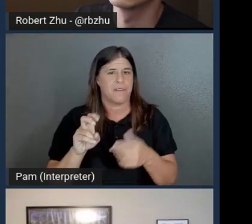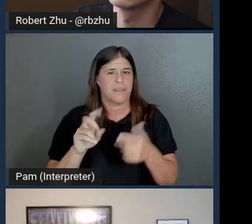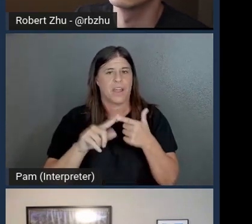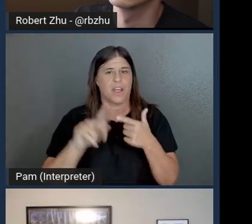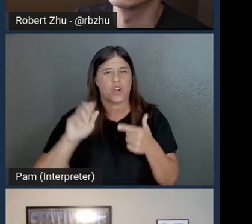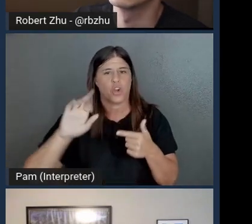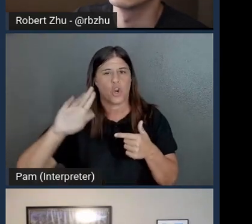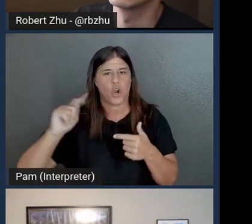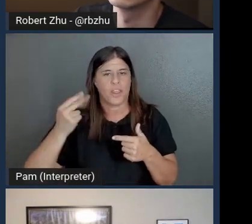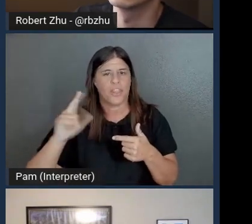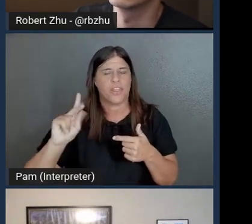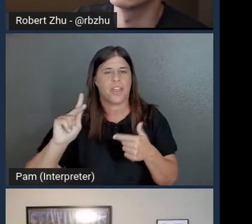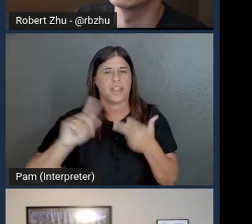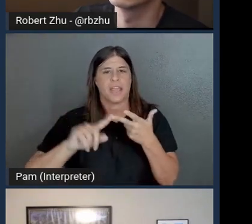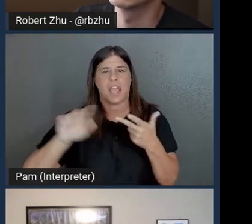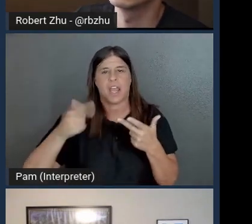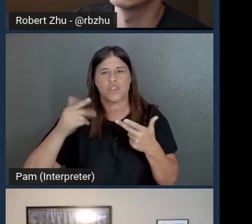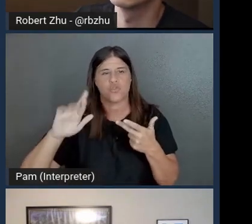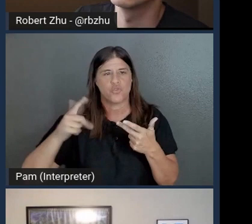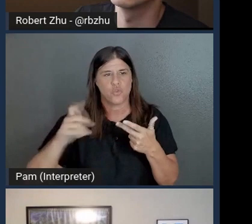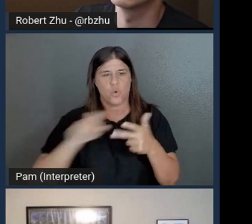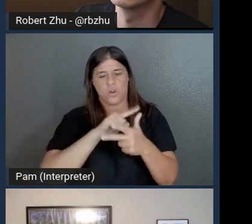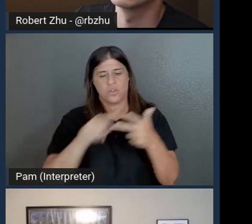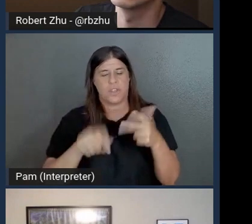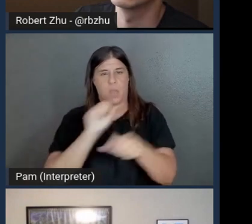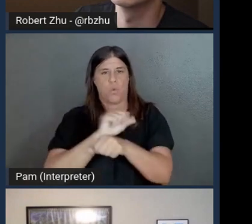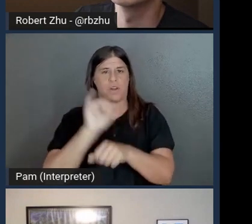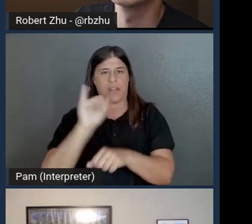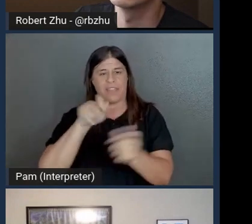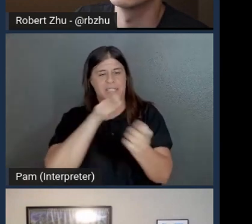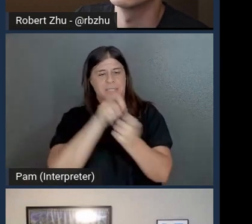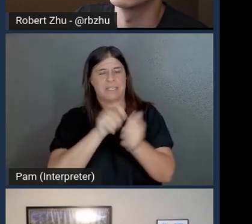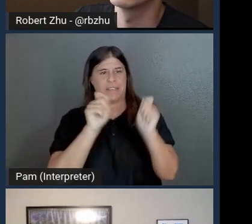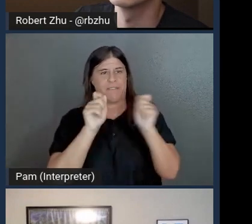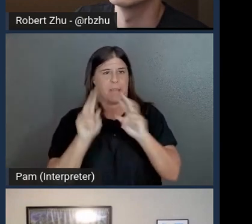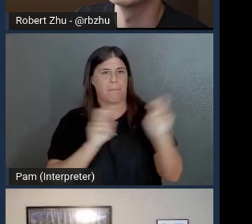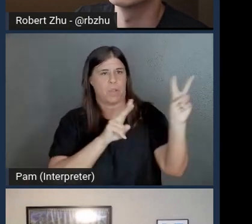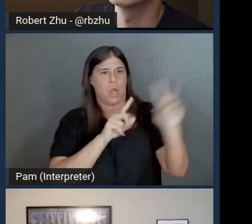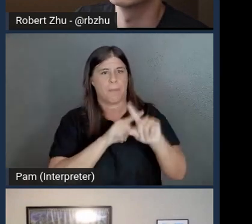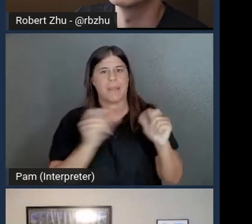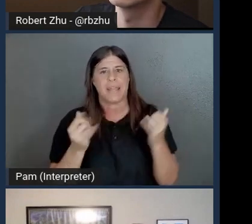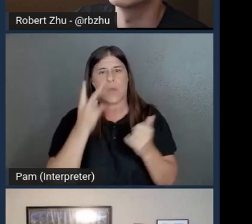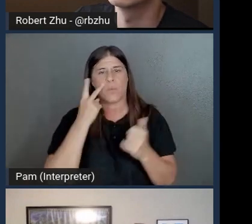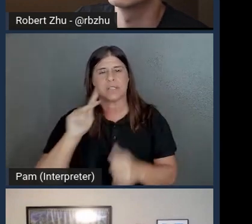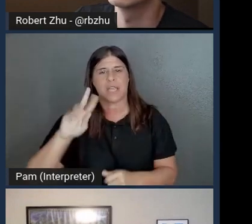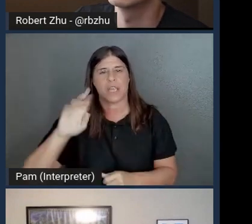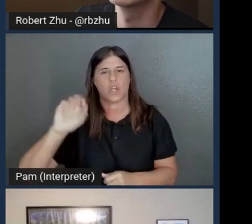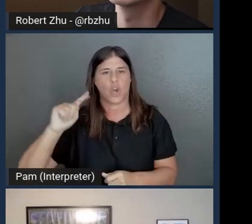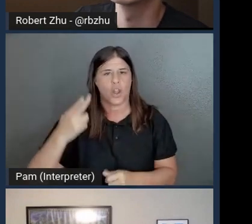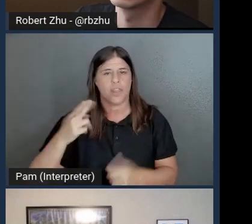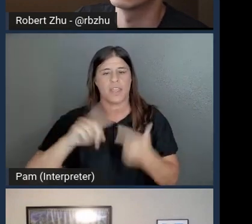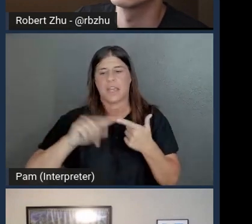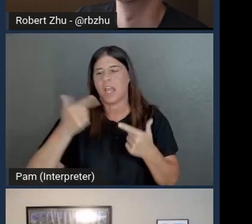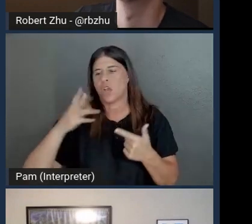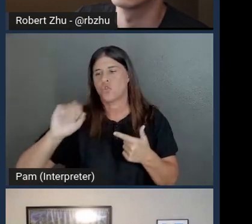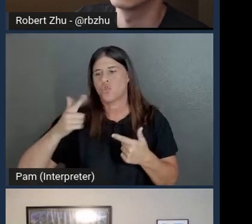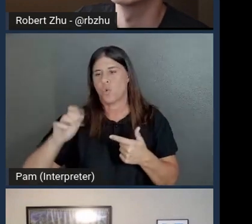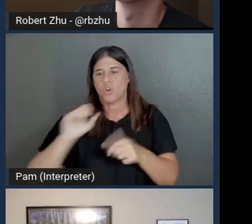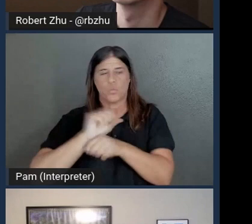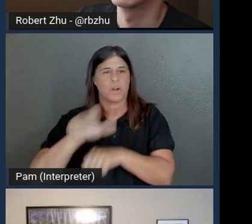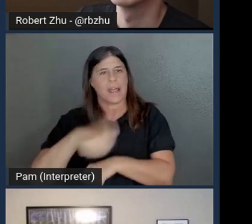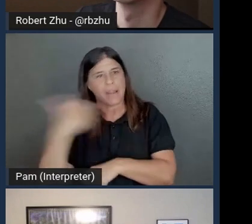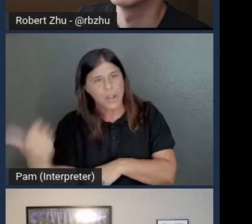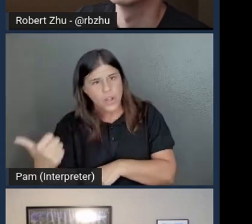George Karapis basically worked on this specific blog post together, but we can also now see that Karthik and George have worked on another blog post together. So you can